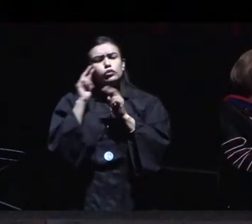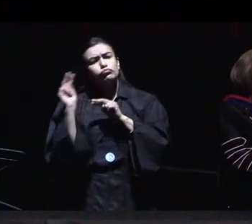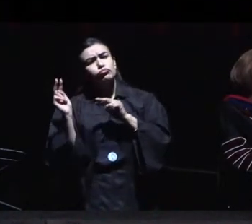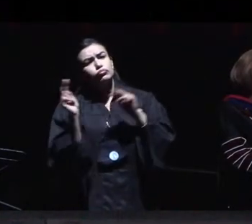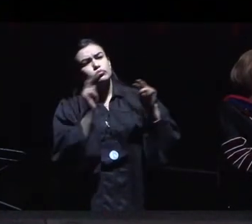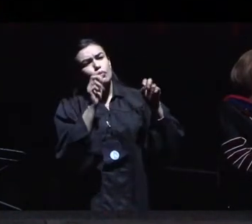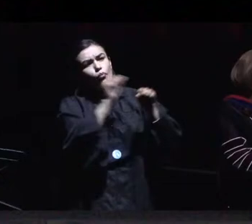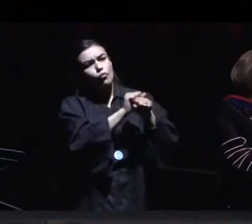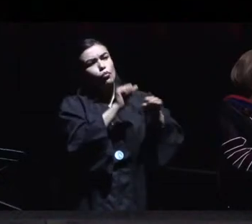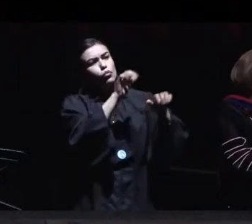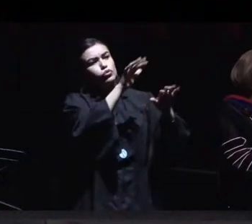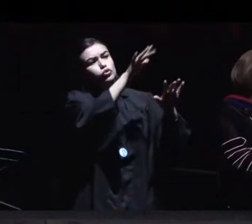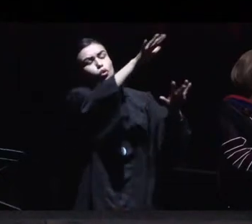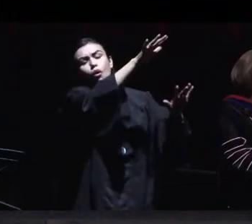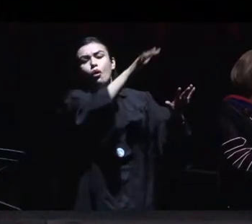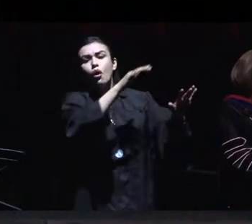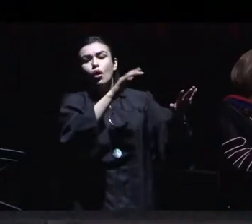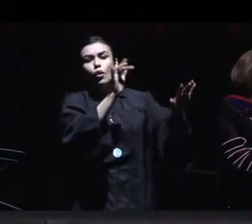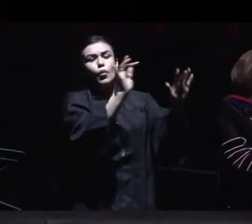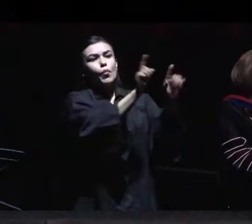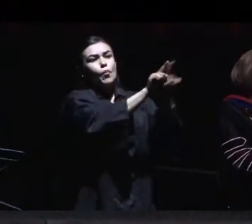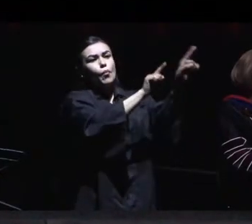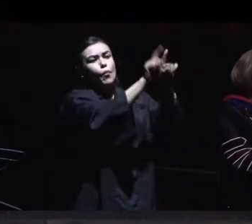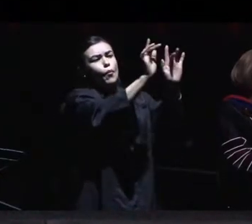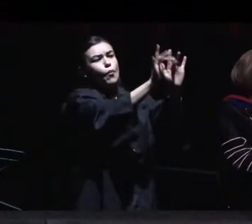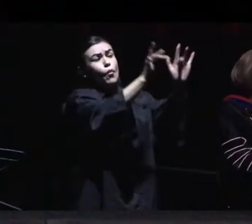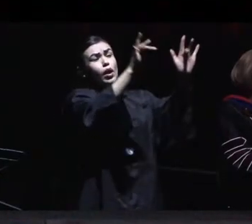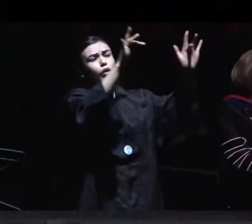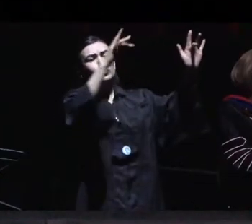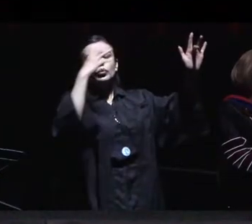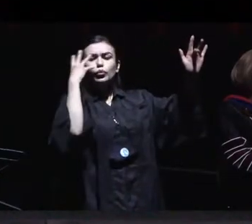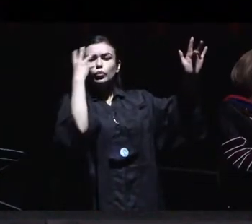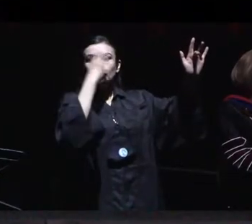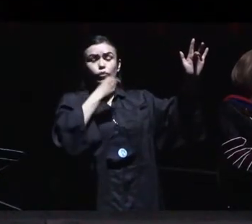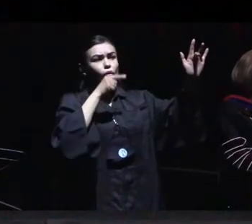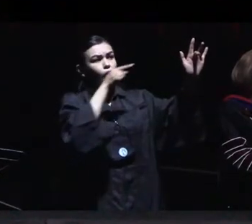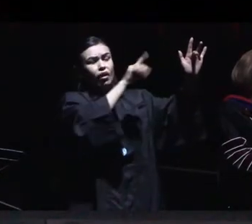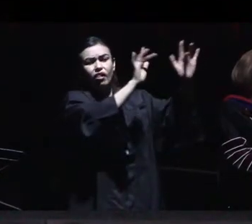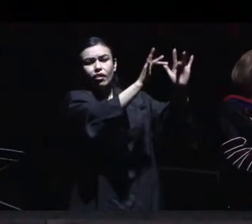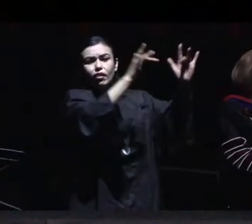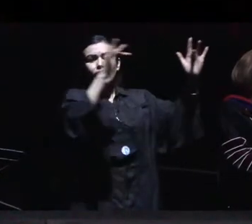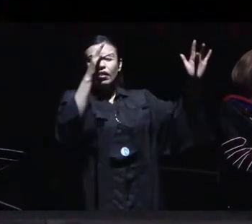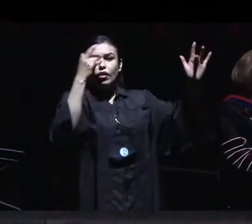on the mountain. Today, that star is gonna be lit in your honor,